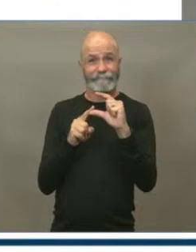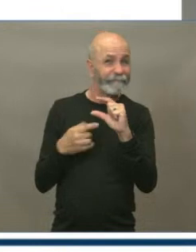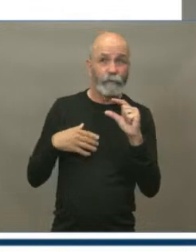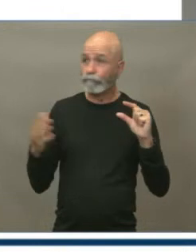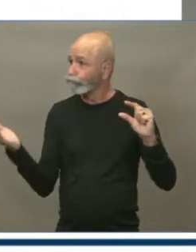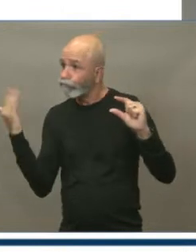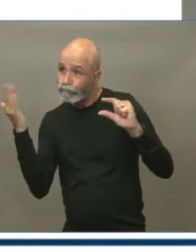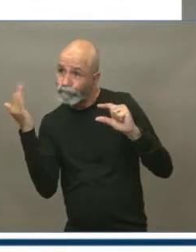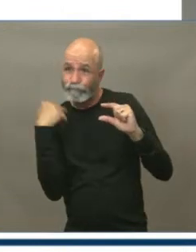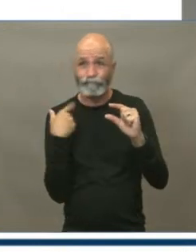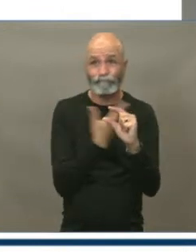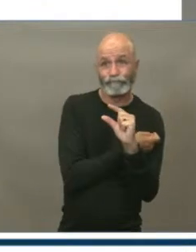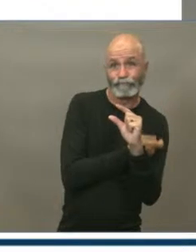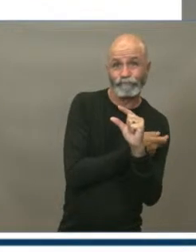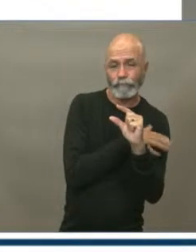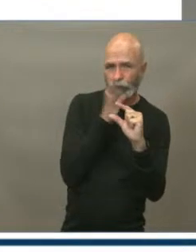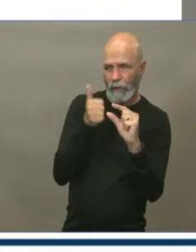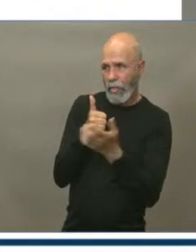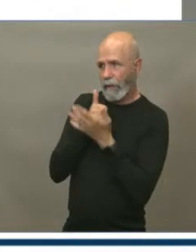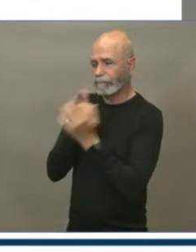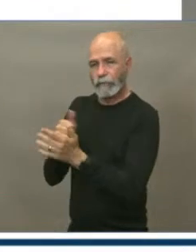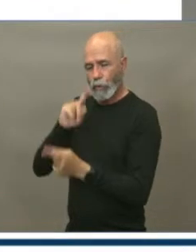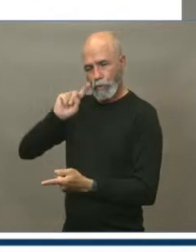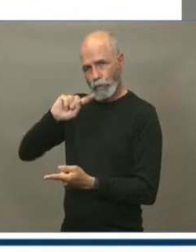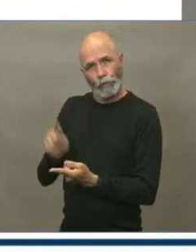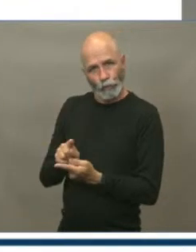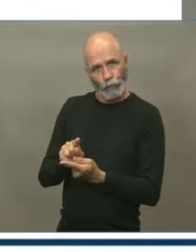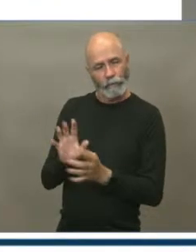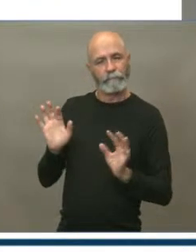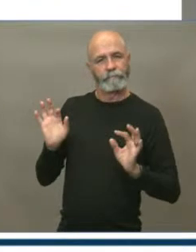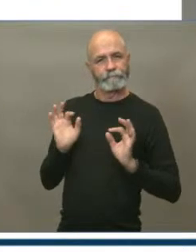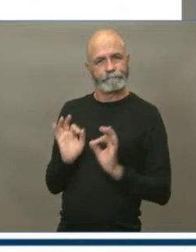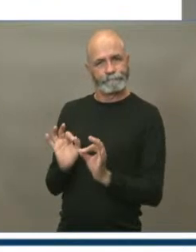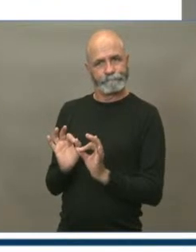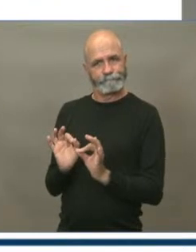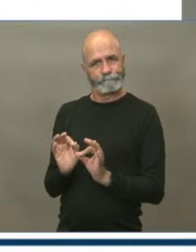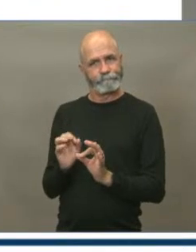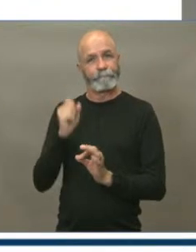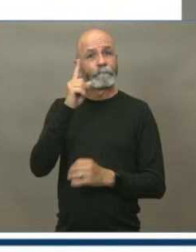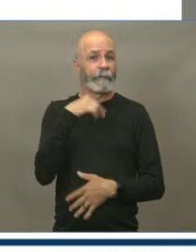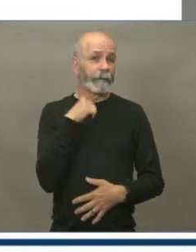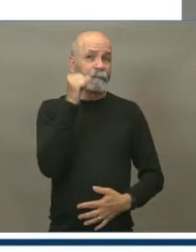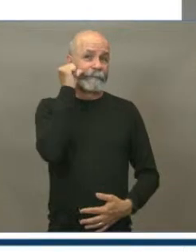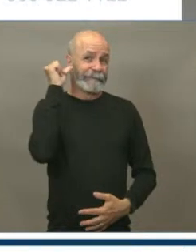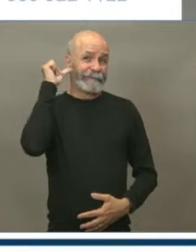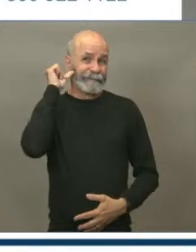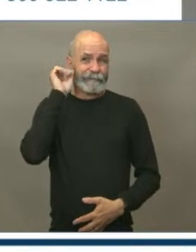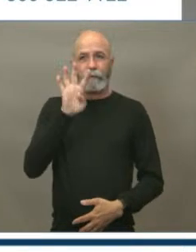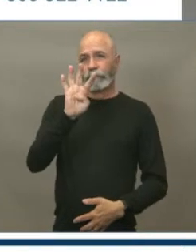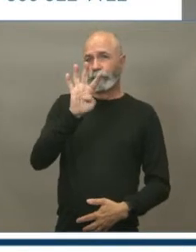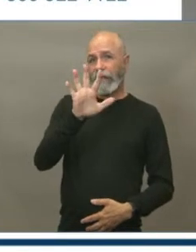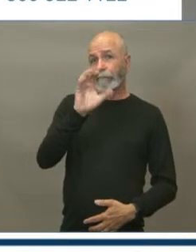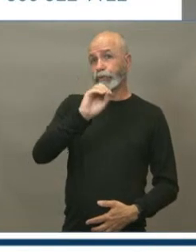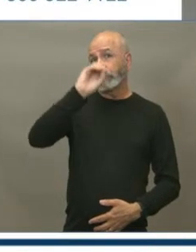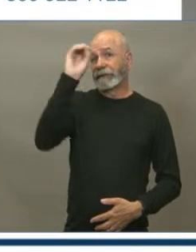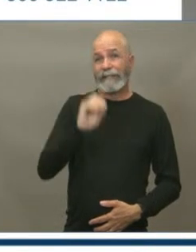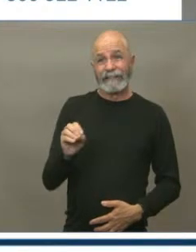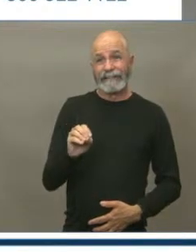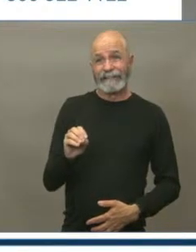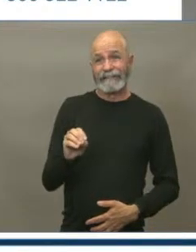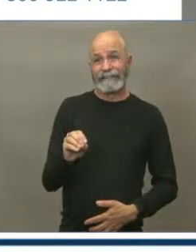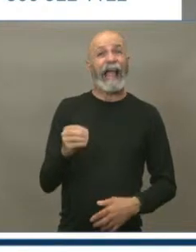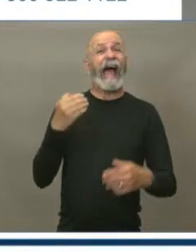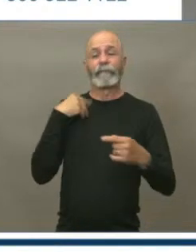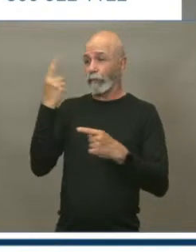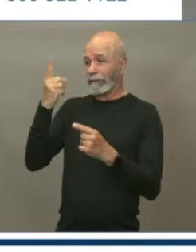this pandemic. At the end of yesterday, 45% of eligible Nova Scotians have had one or more doses of